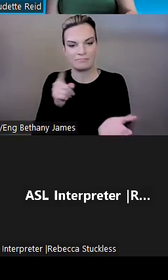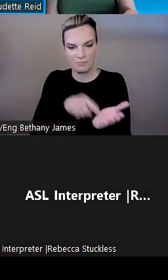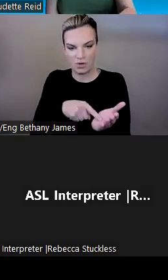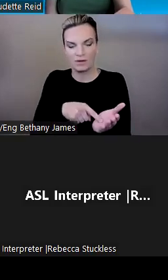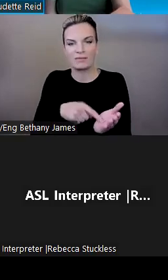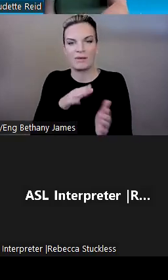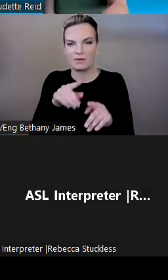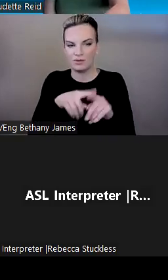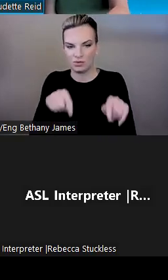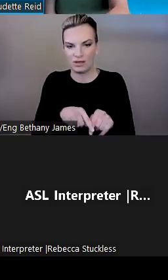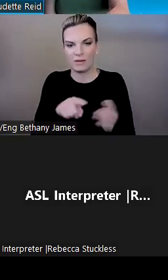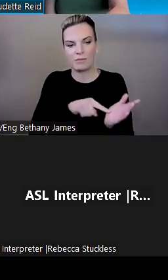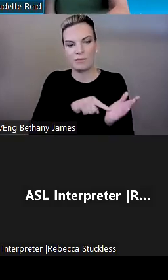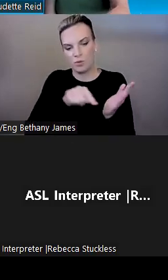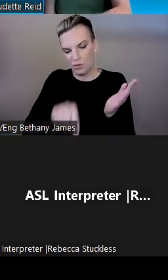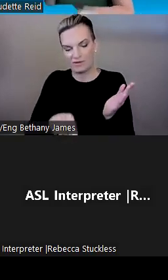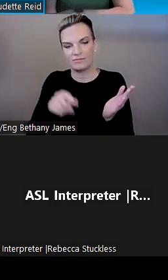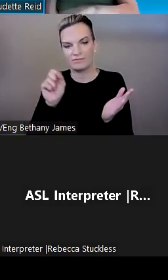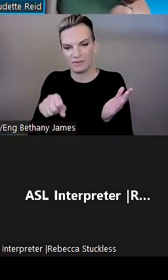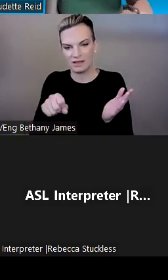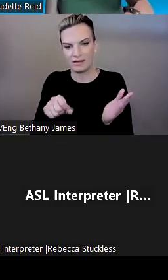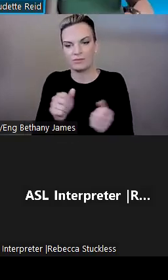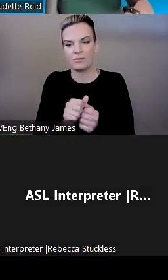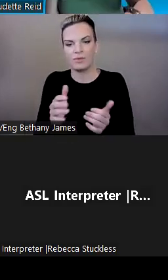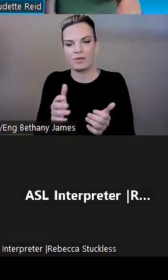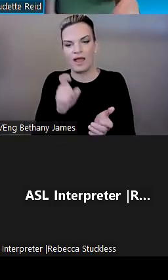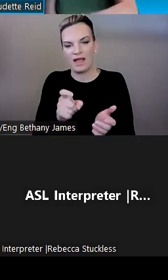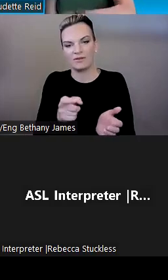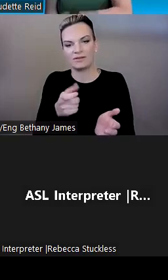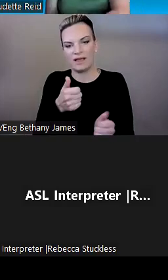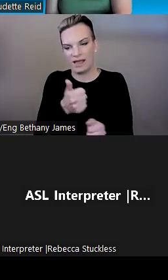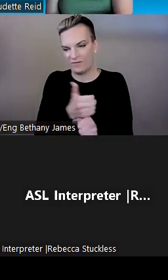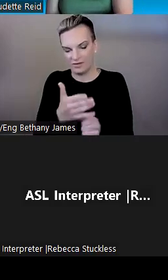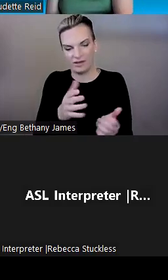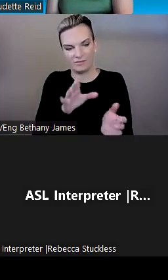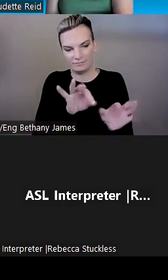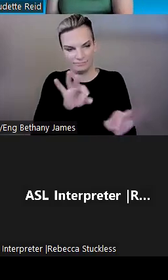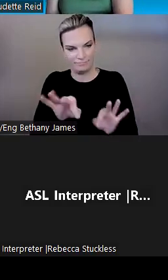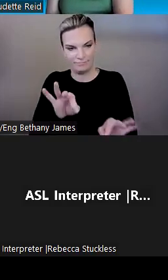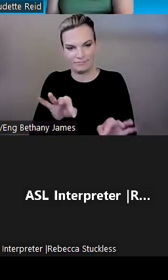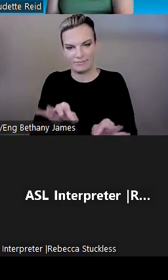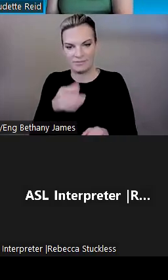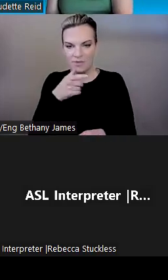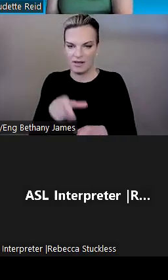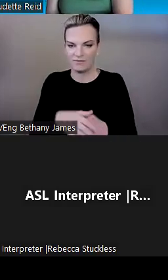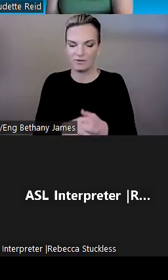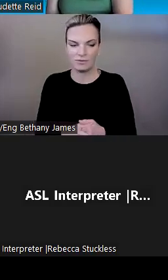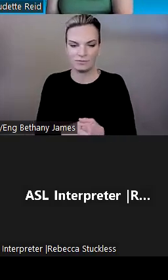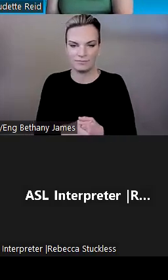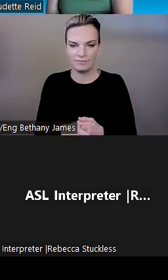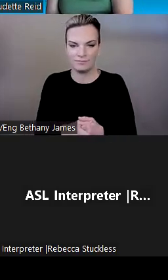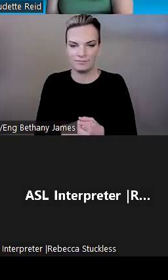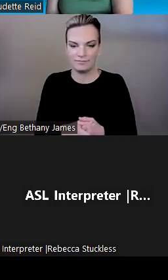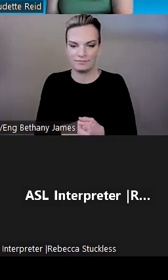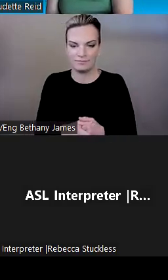anywhere on the screen and move it to the item you want without selecting everything that's in the way as you go to get